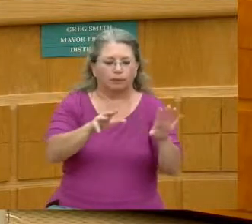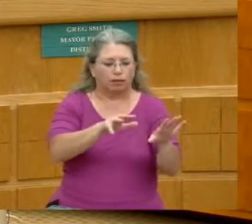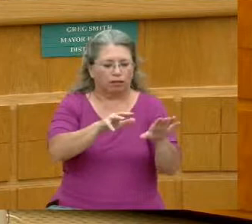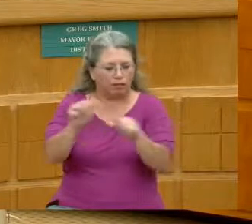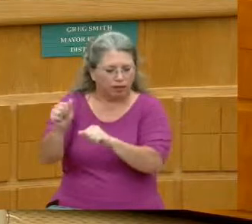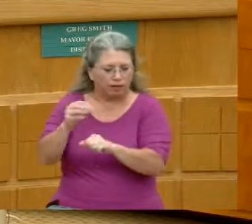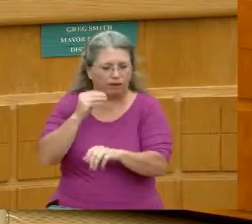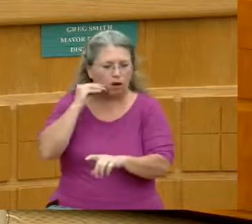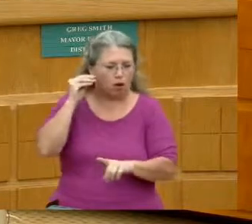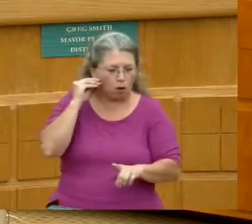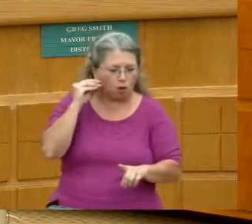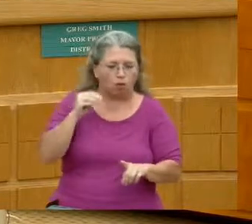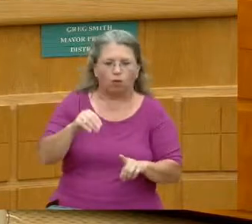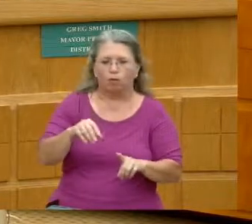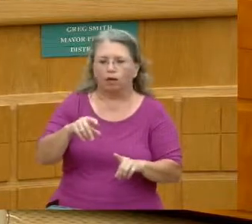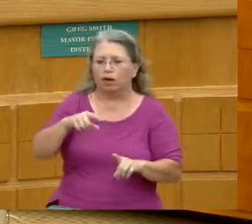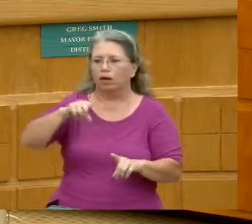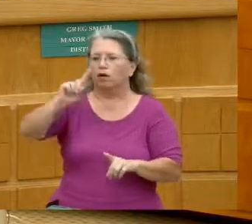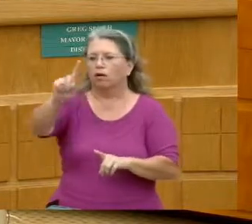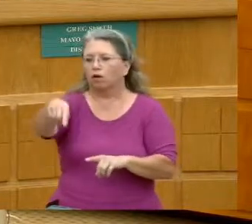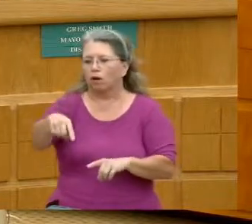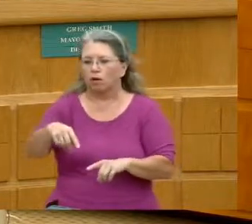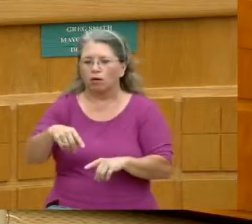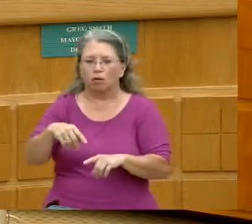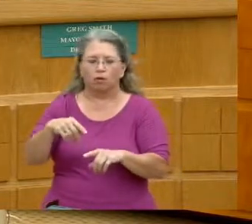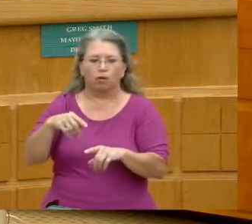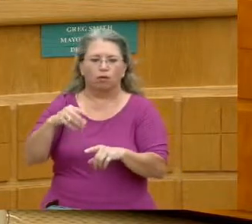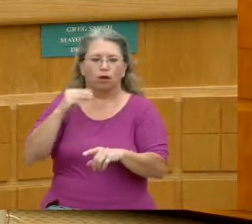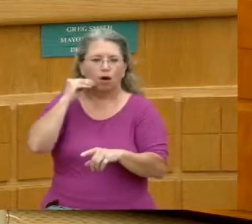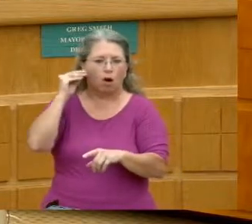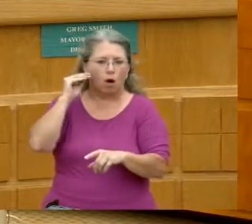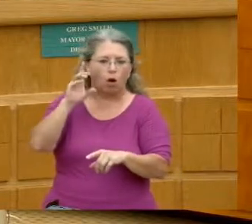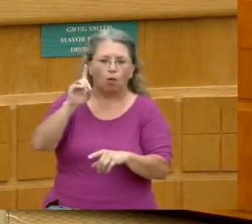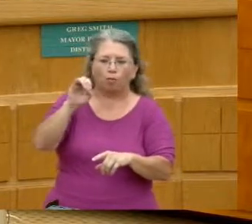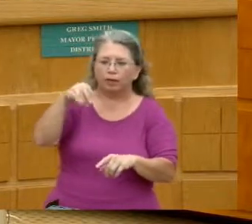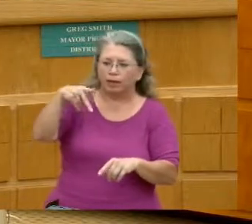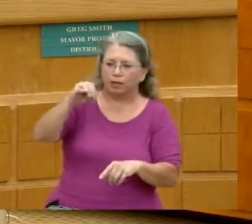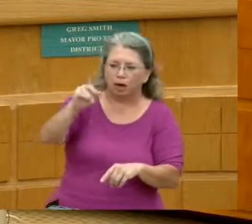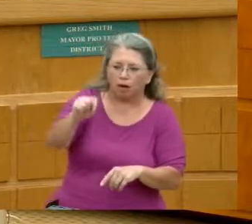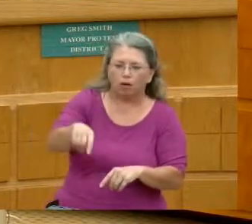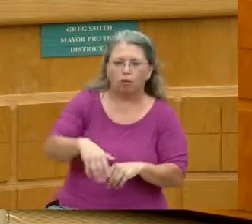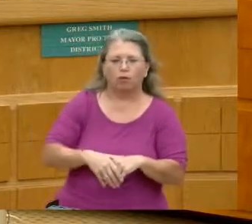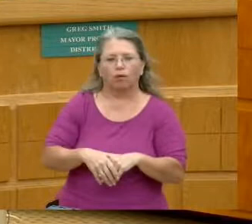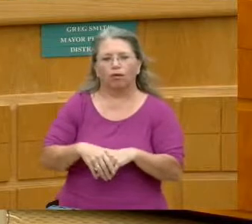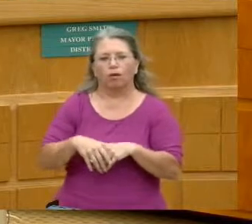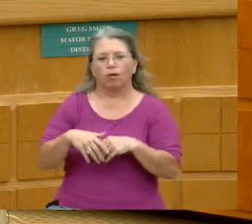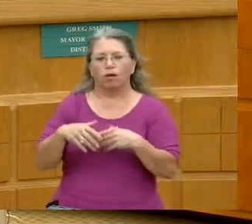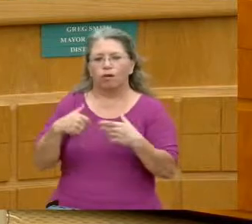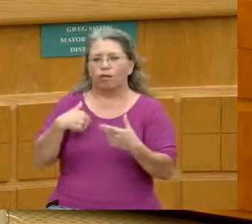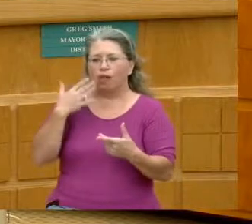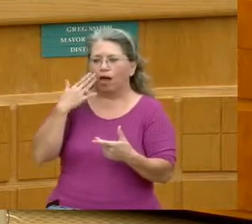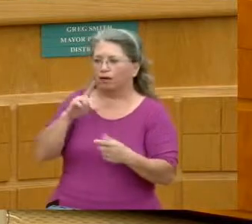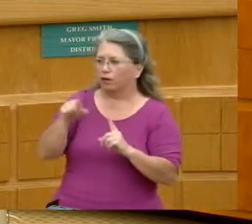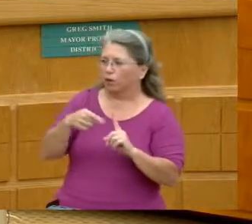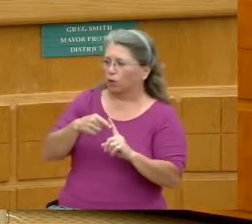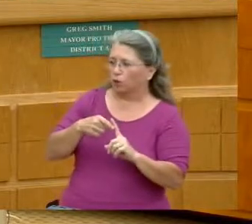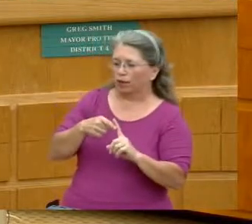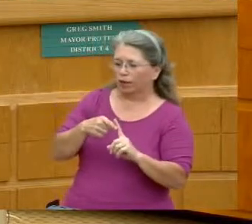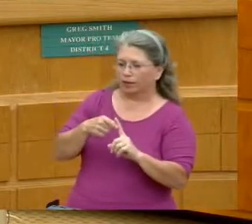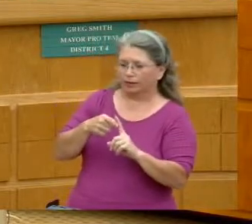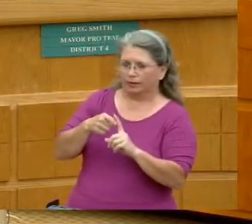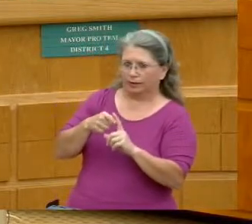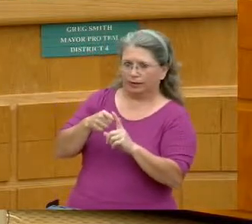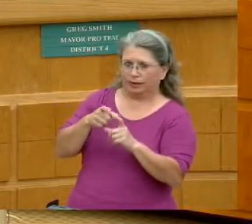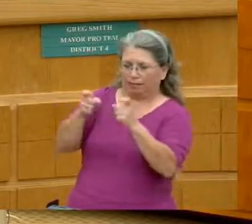when people stay home, or when people go to Home Depot. Now, I don't know when Manager Zanoni went to Home Depot. I